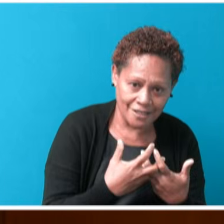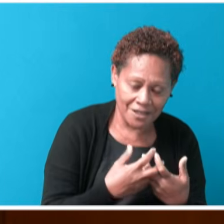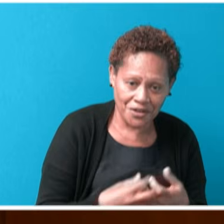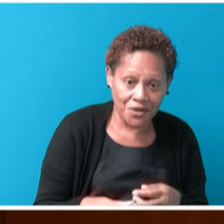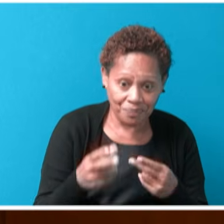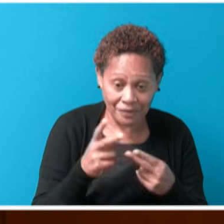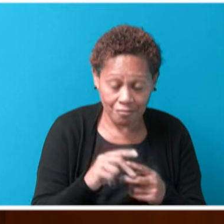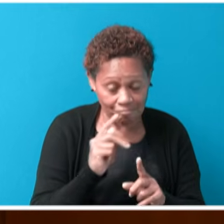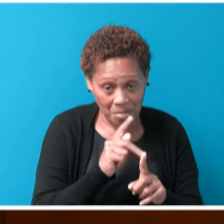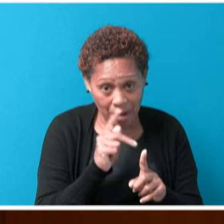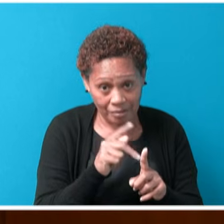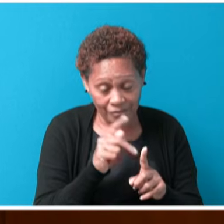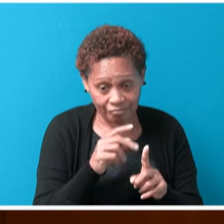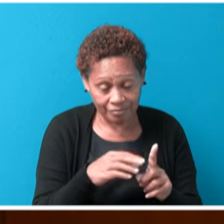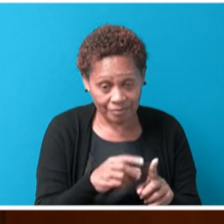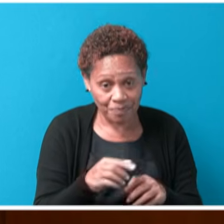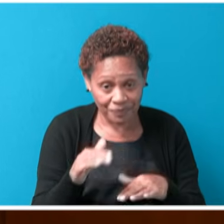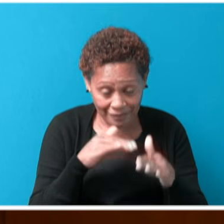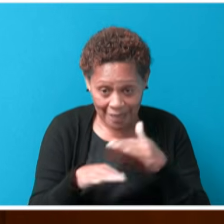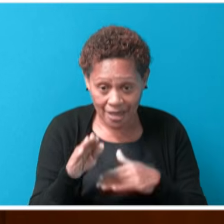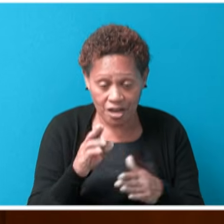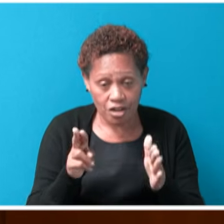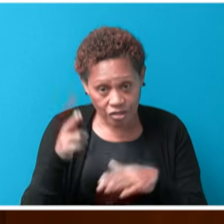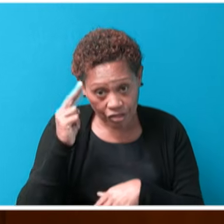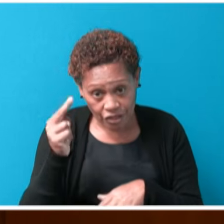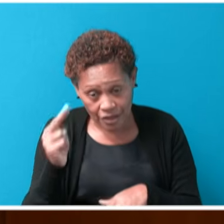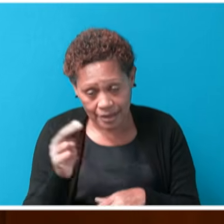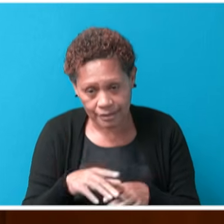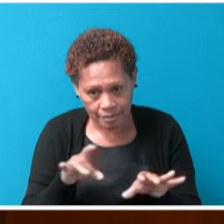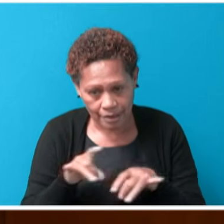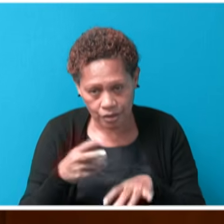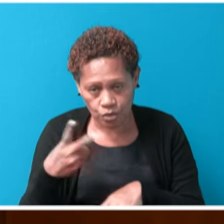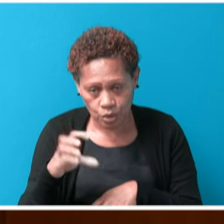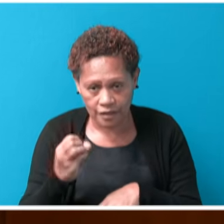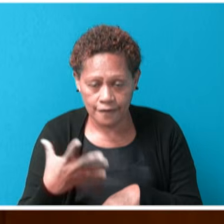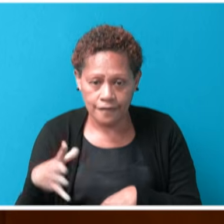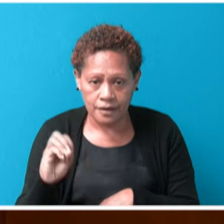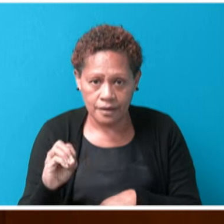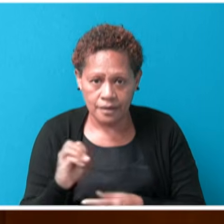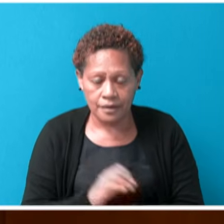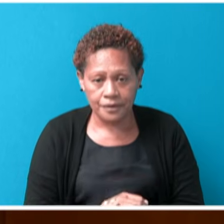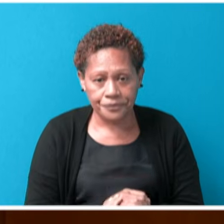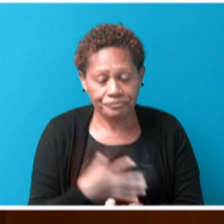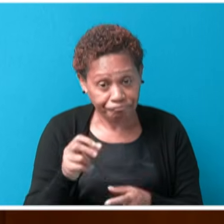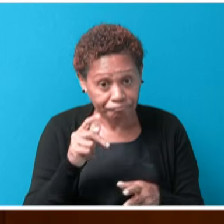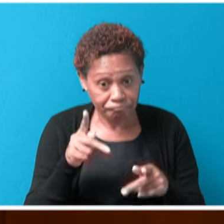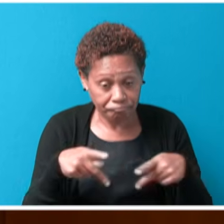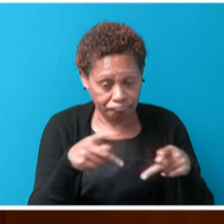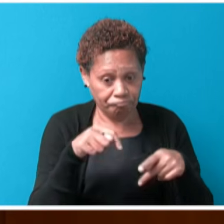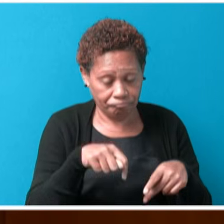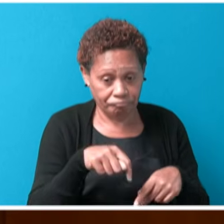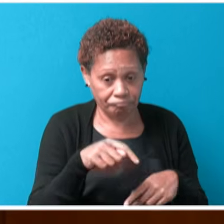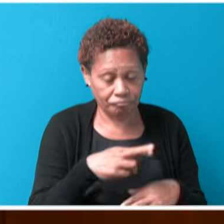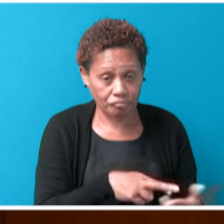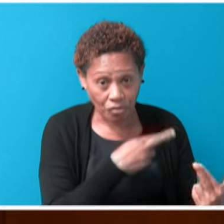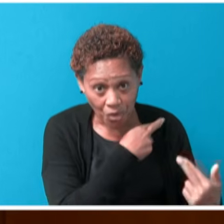priorities articulated in the National Development Plan and Vision 2050. The office plays a central role in improving the